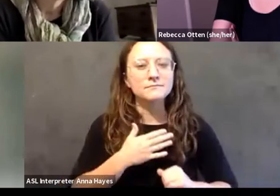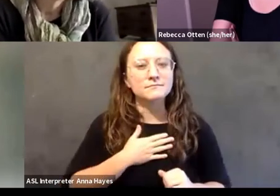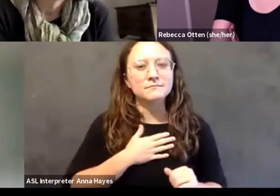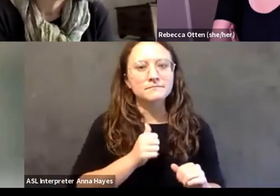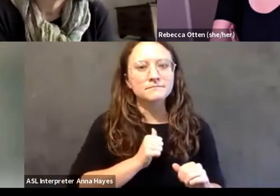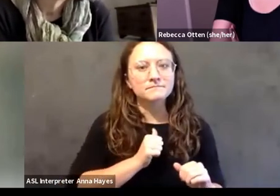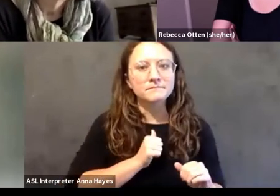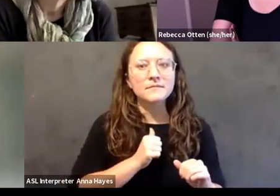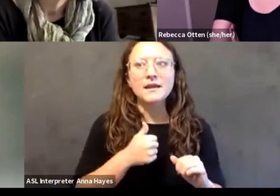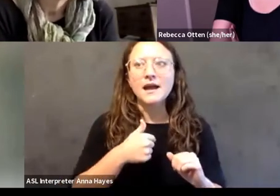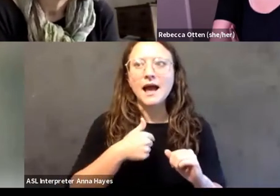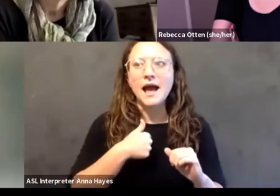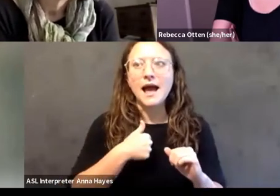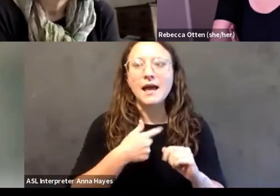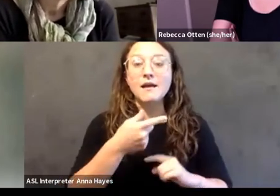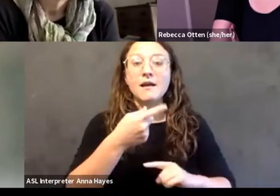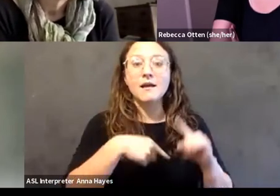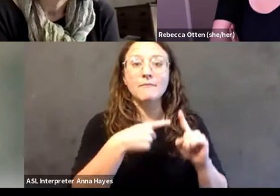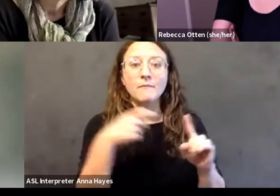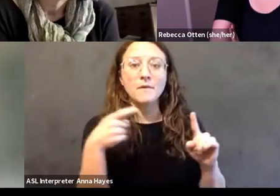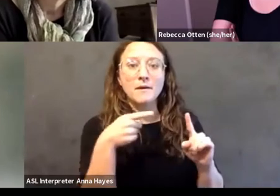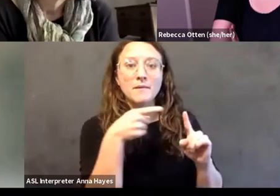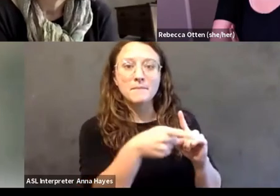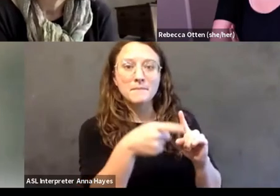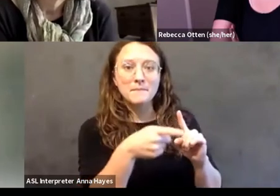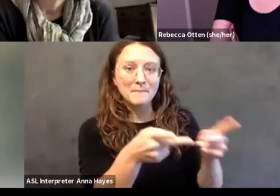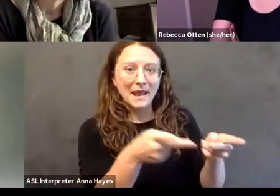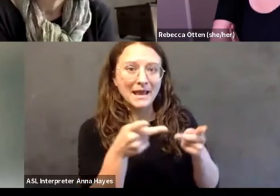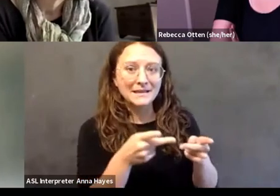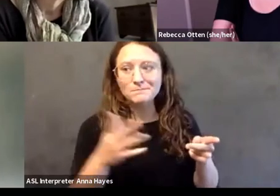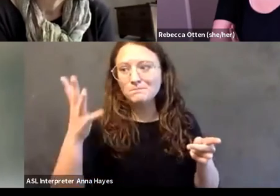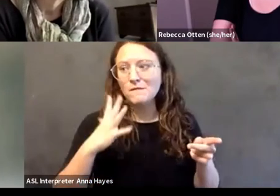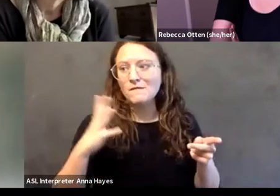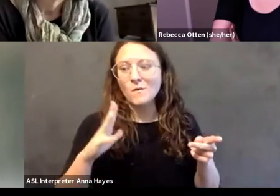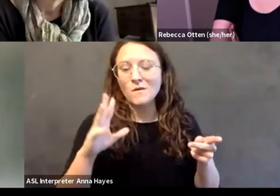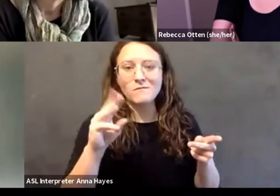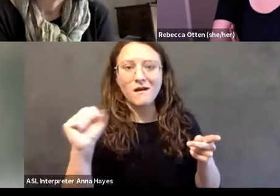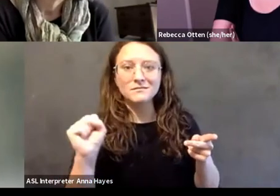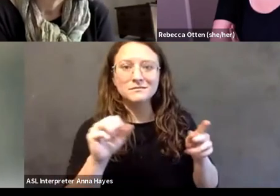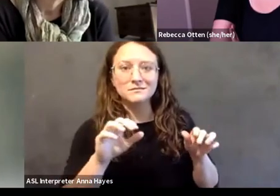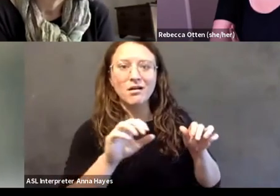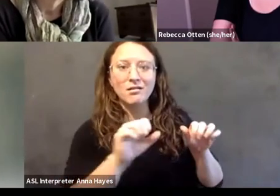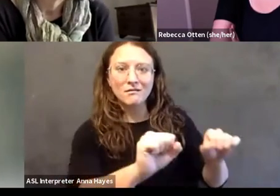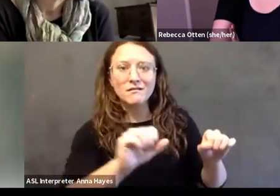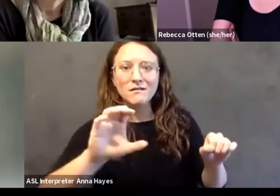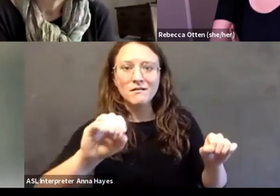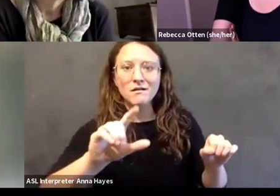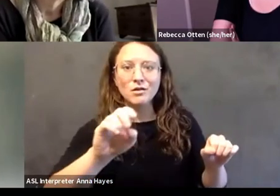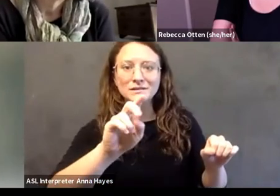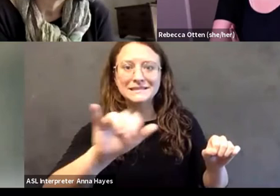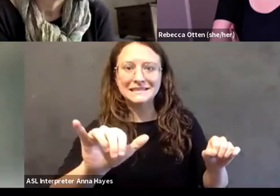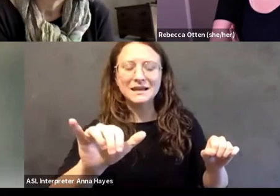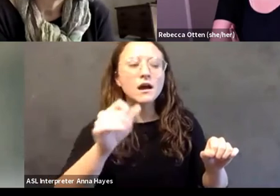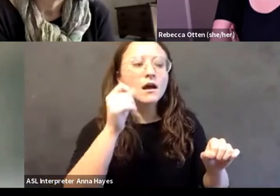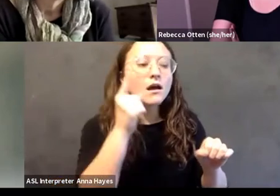from a former colony. You know, I grew up in a time just after independence. So